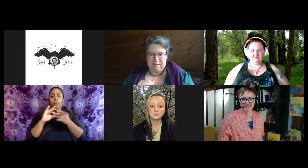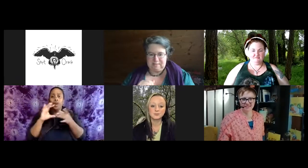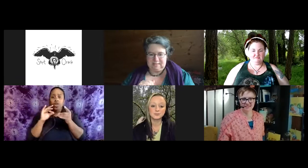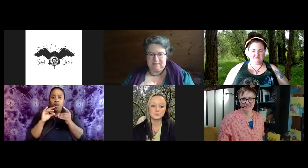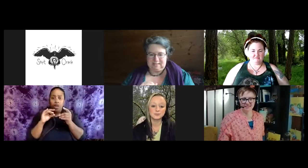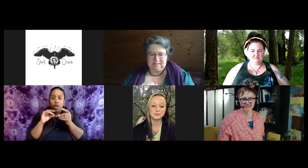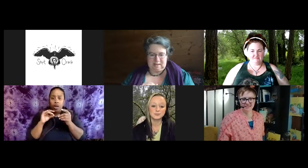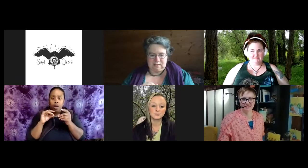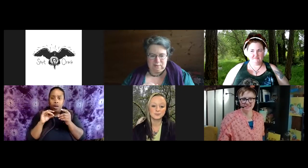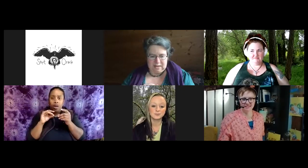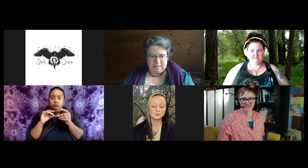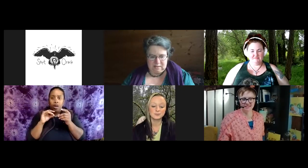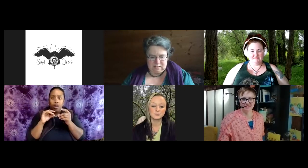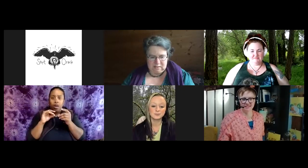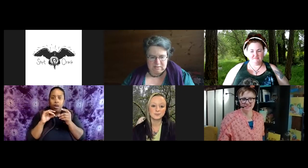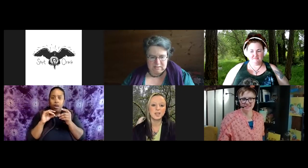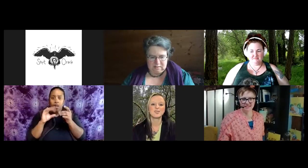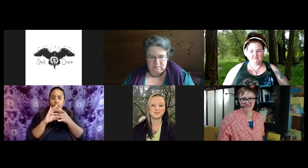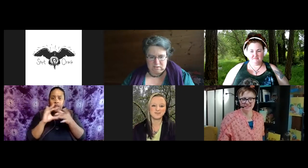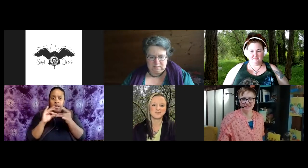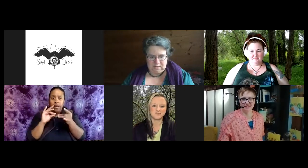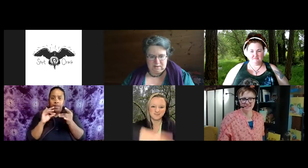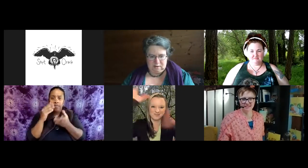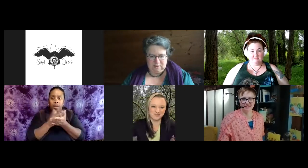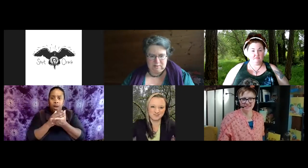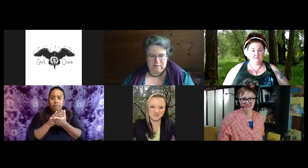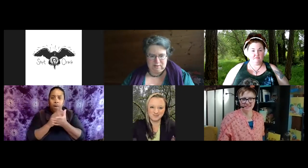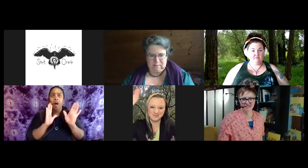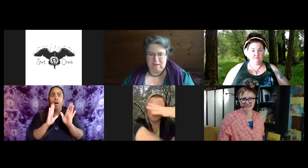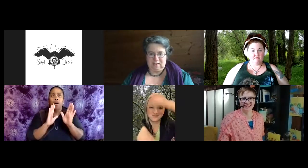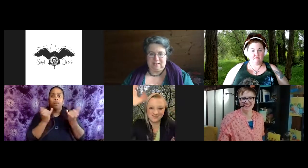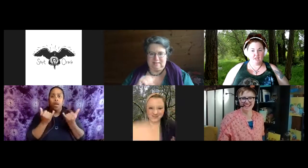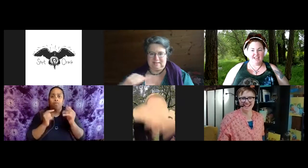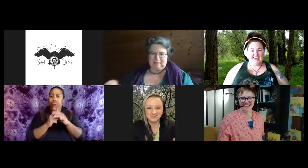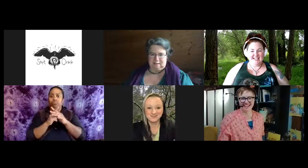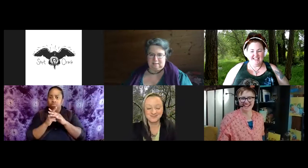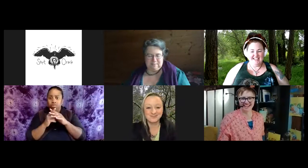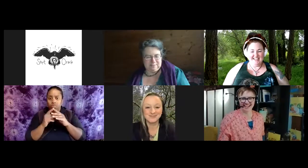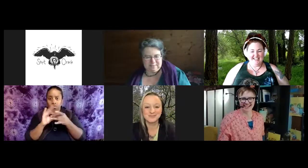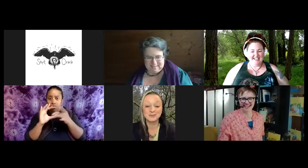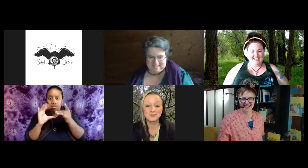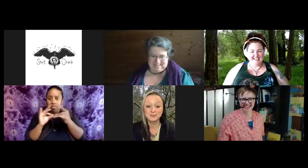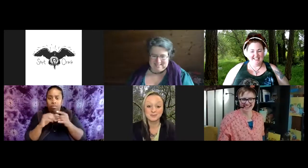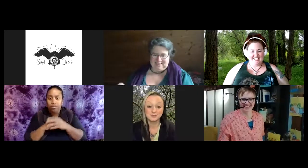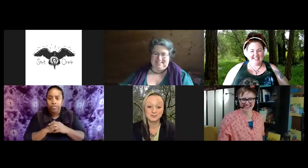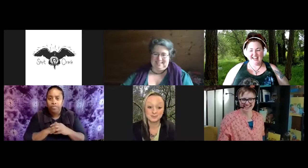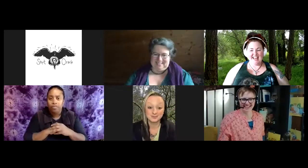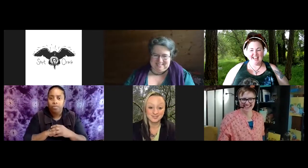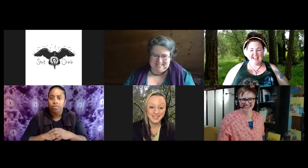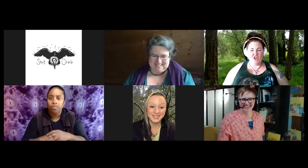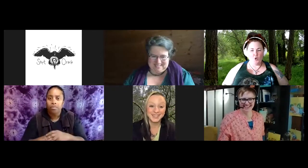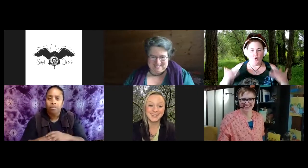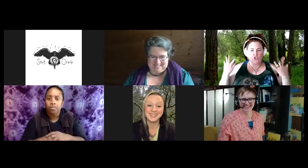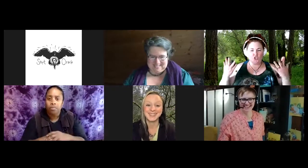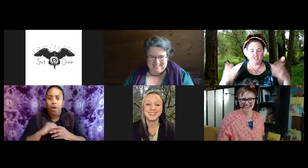to stop. It seemed to get stuck. Oh, wait, it just all of a sudden jumped in and a whole bunch went through. All right, it's in there.